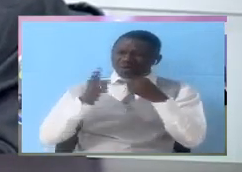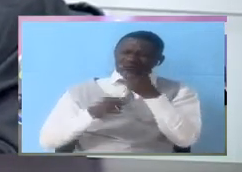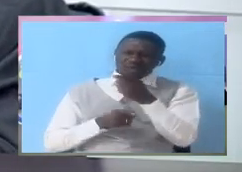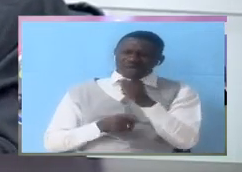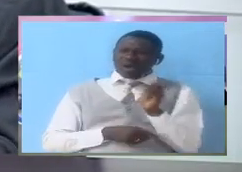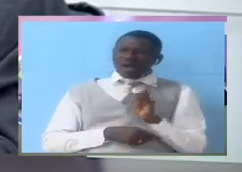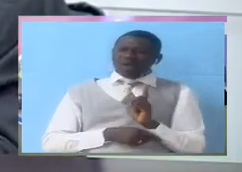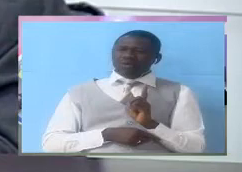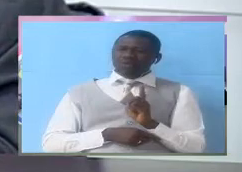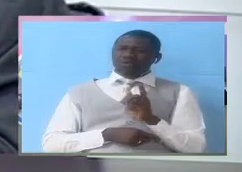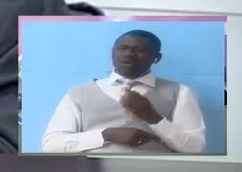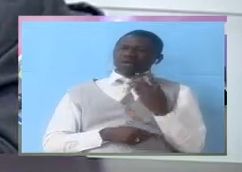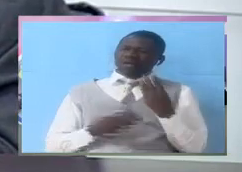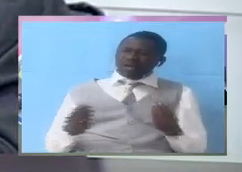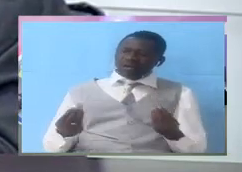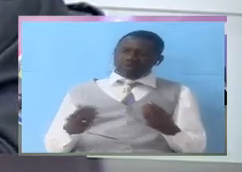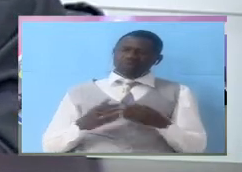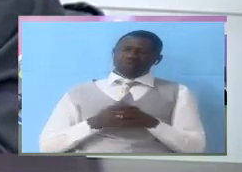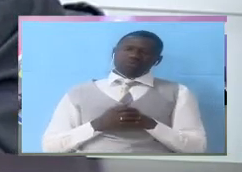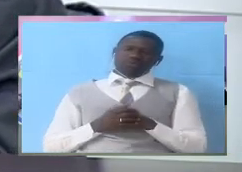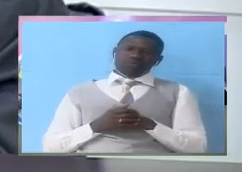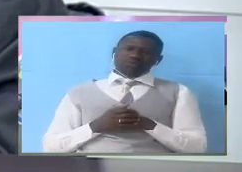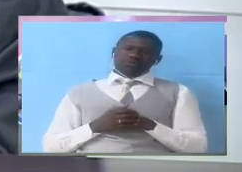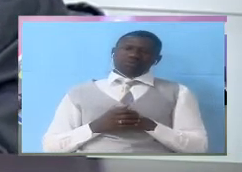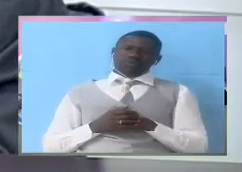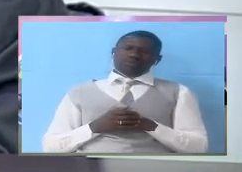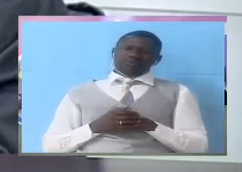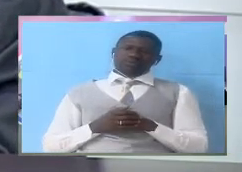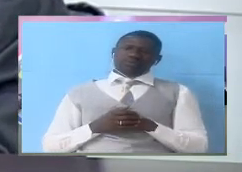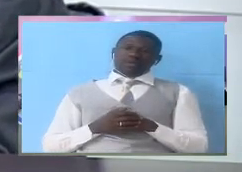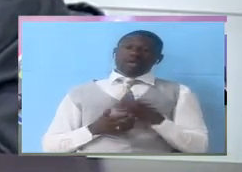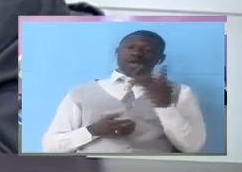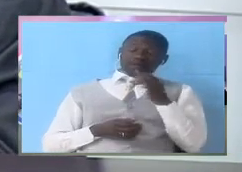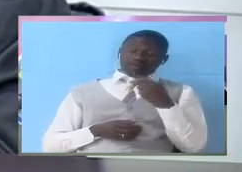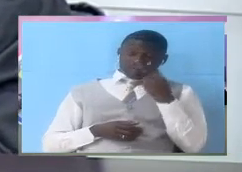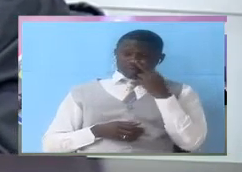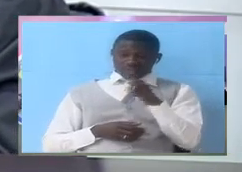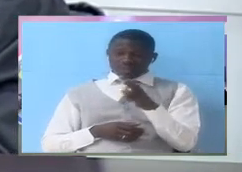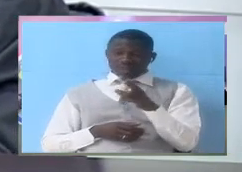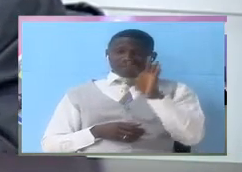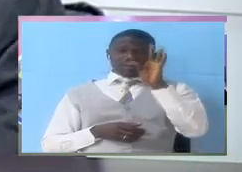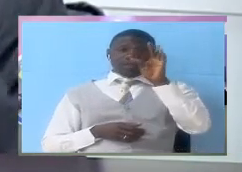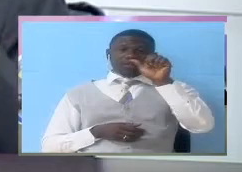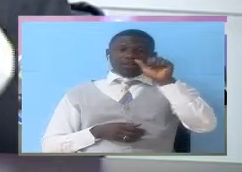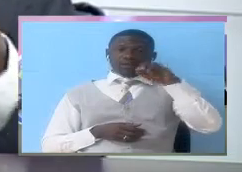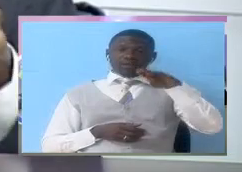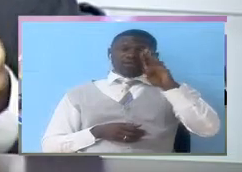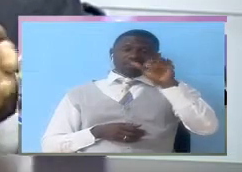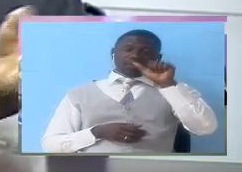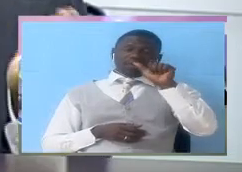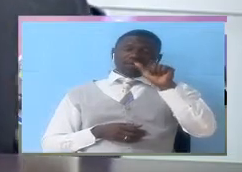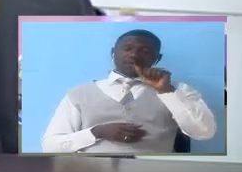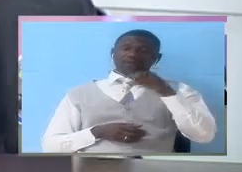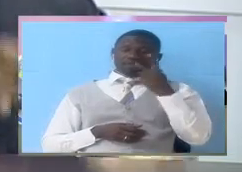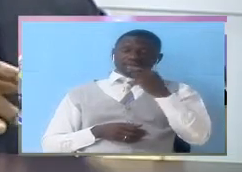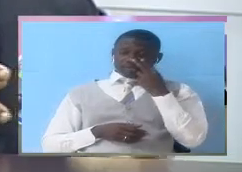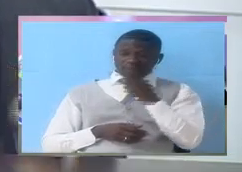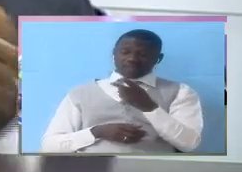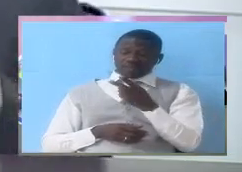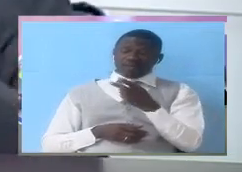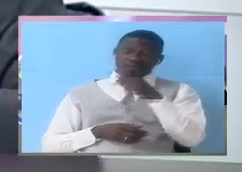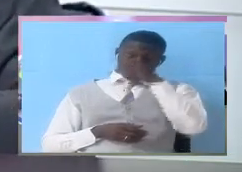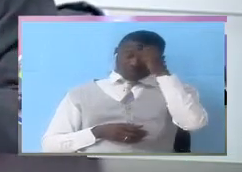there. Lang Tombong, bo gisee mo tok fofu. If you see Lang Tombong was there. Na benen interest way mo amon na benen liggey bu ngorona muna